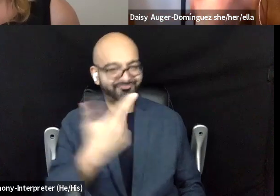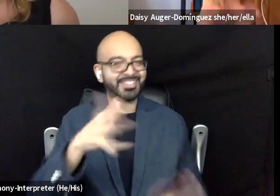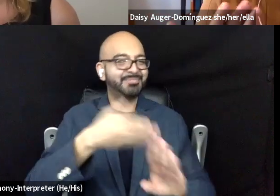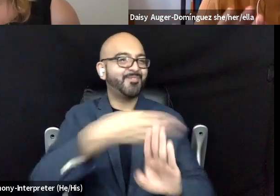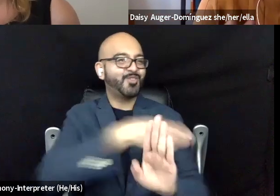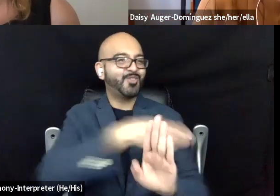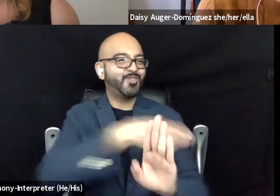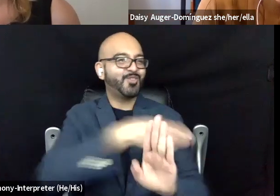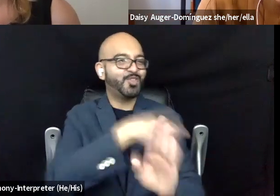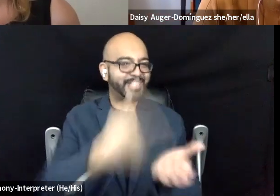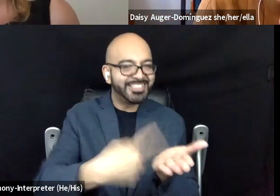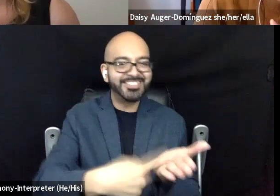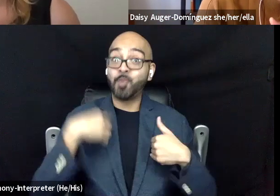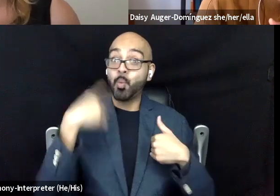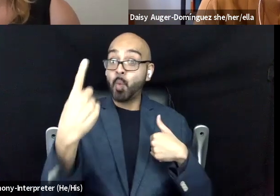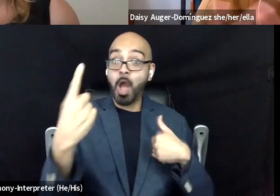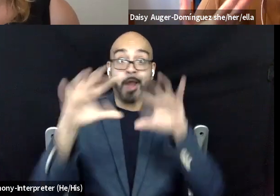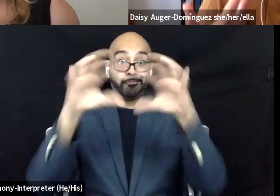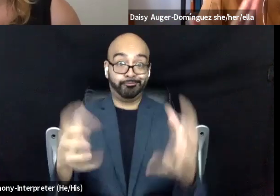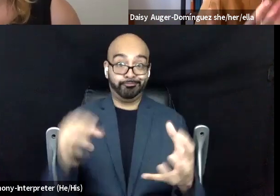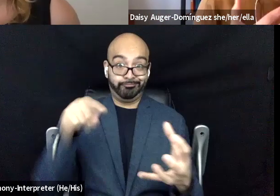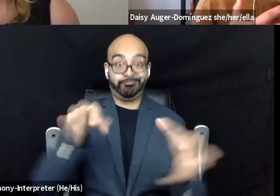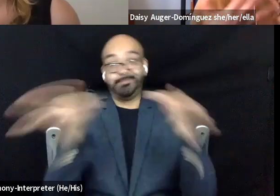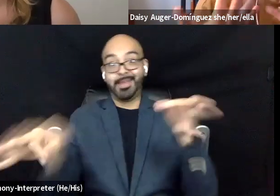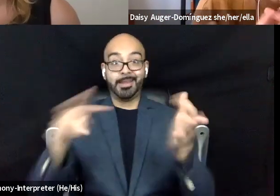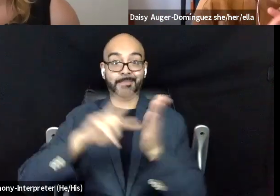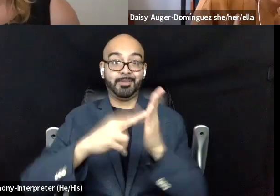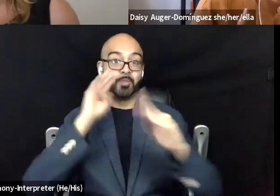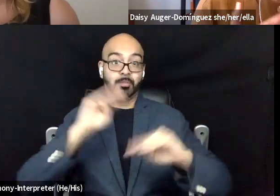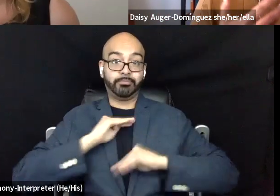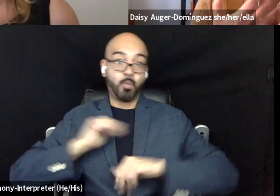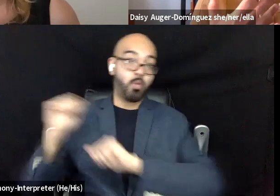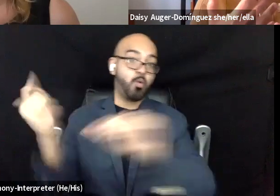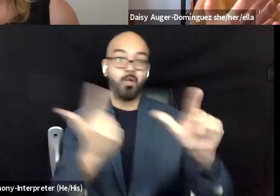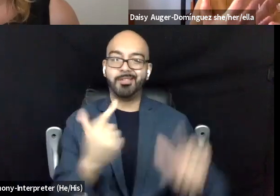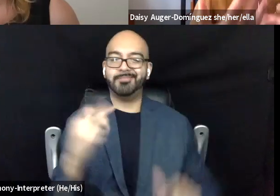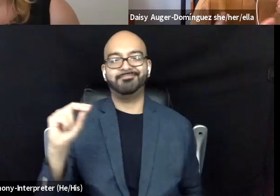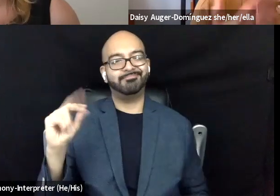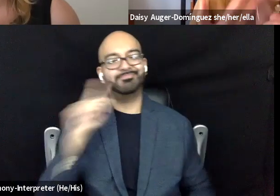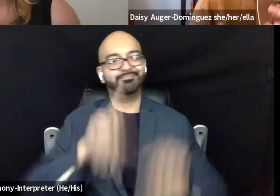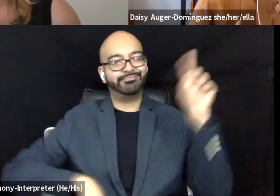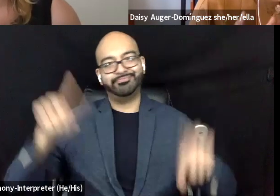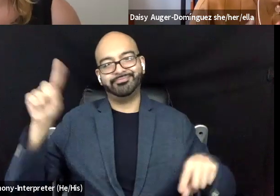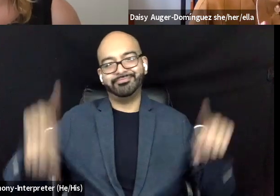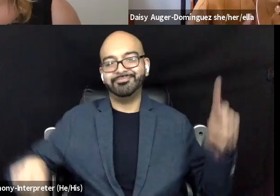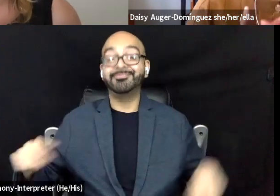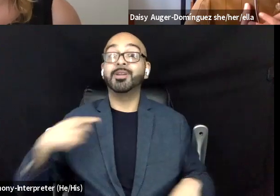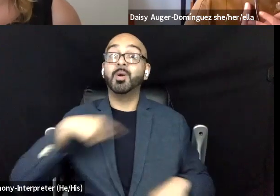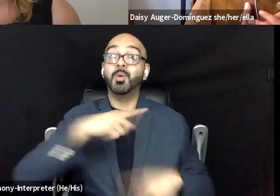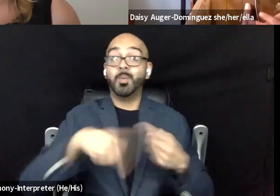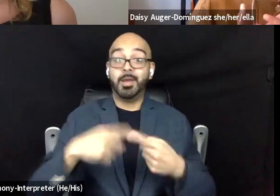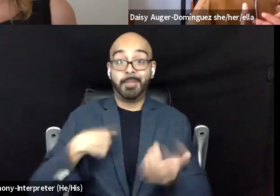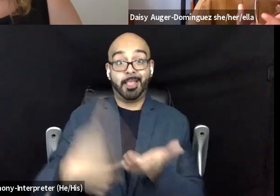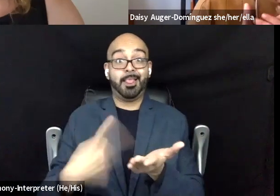one experience, and you know, and that's what I when I talk to folks about amplifying the Latinx experience, something that I